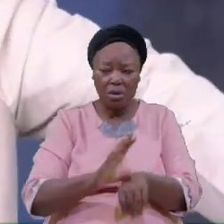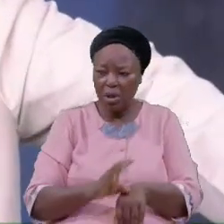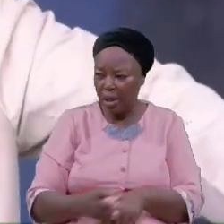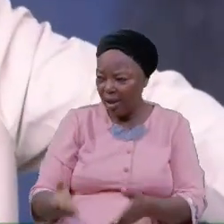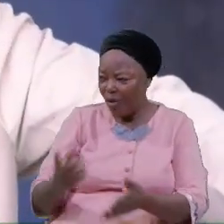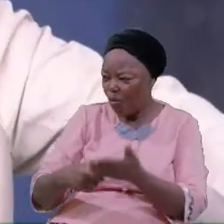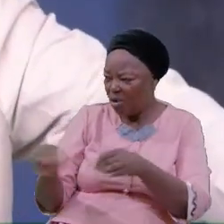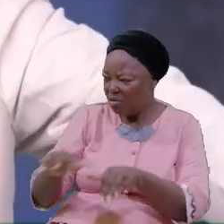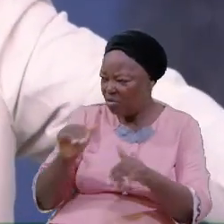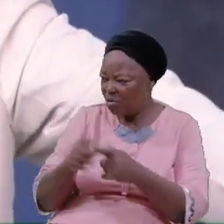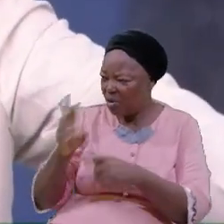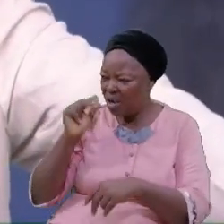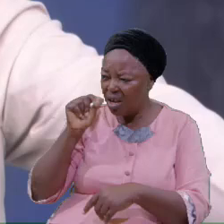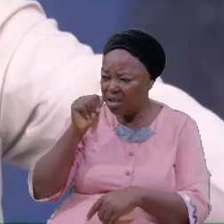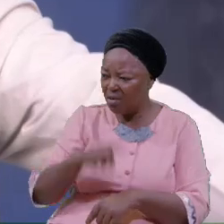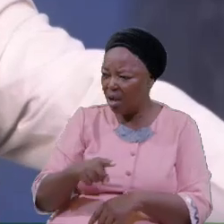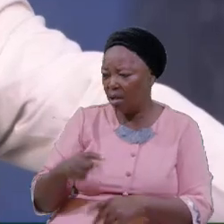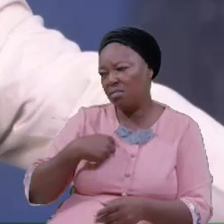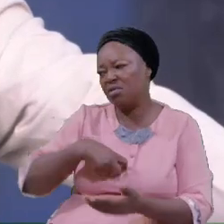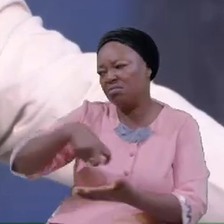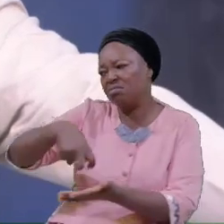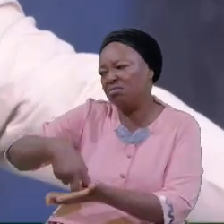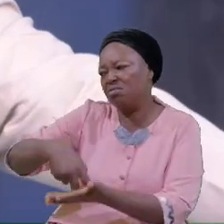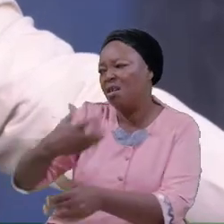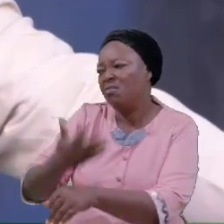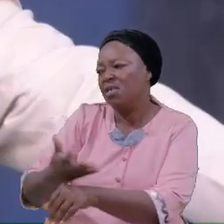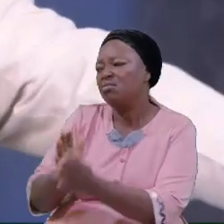I knelt down and begged her.